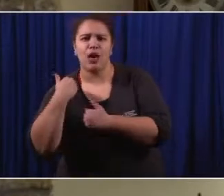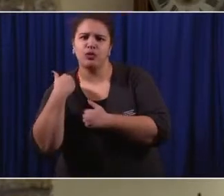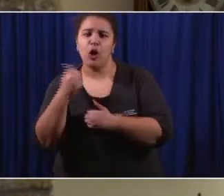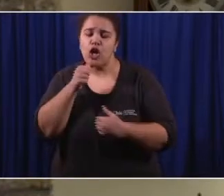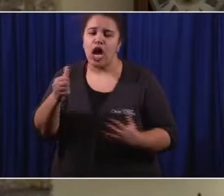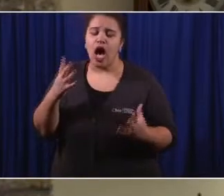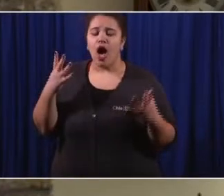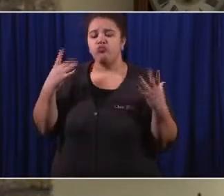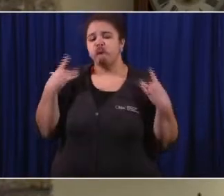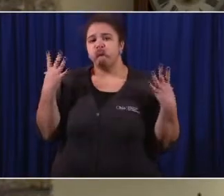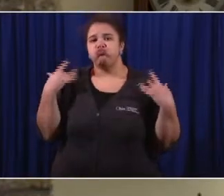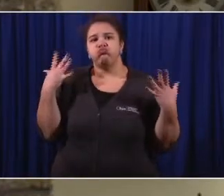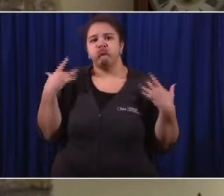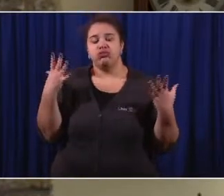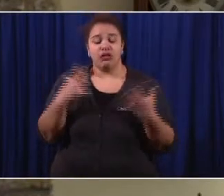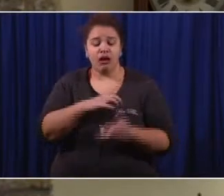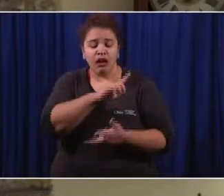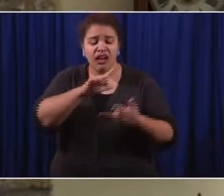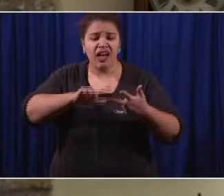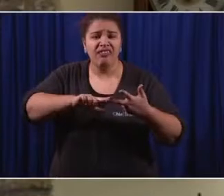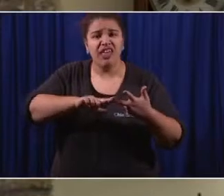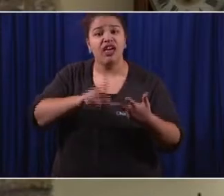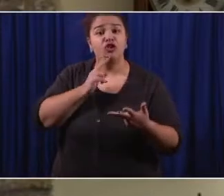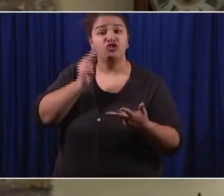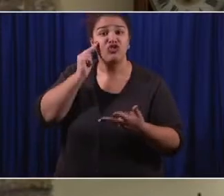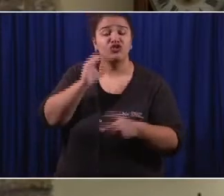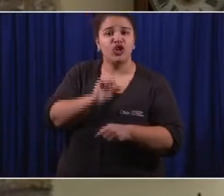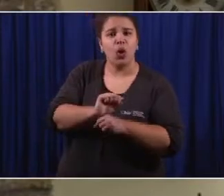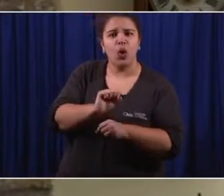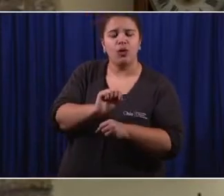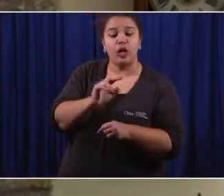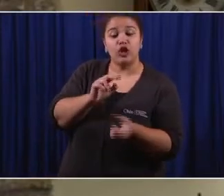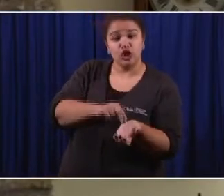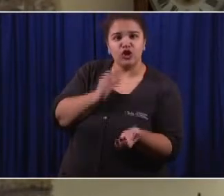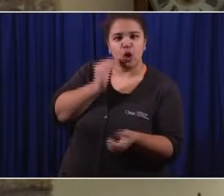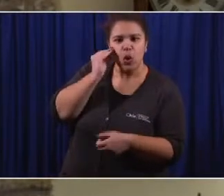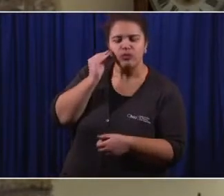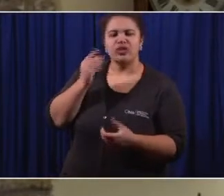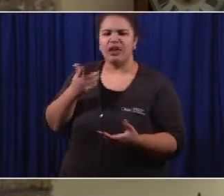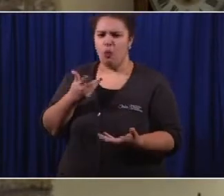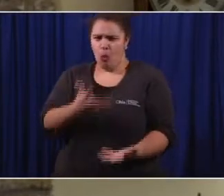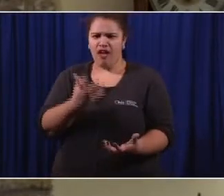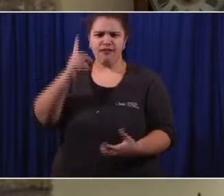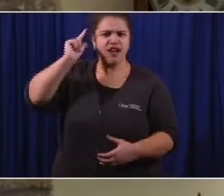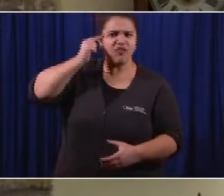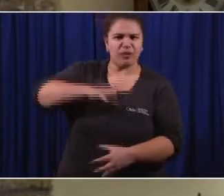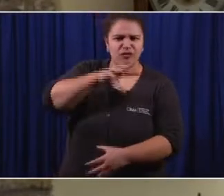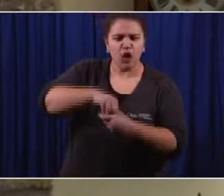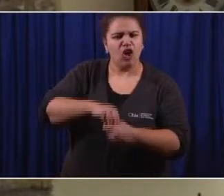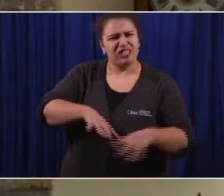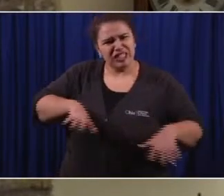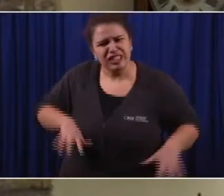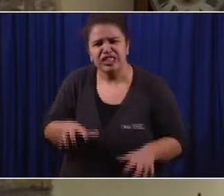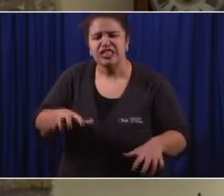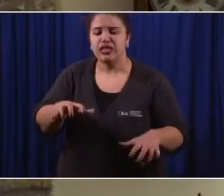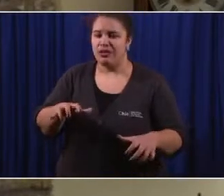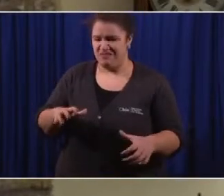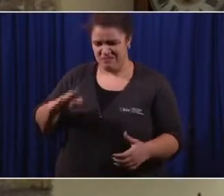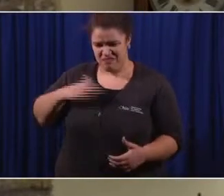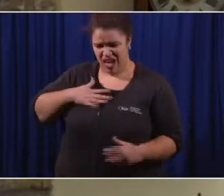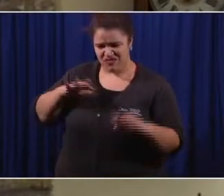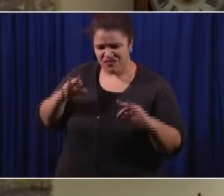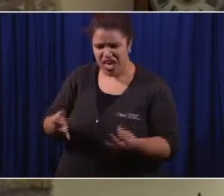of government intervention, some intervention from the state, who say not enough is being done to protect their